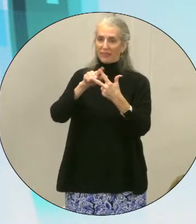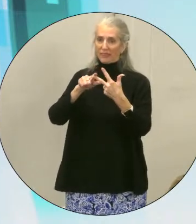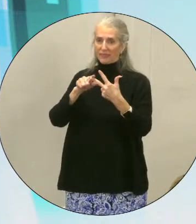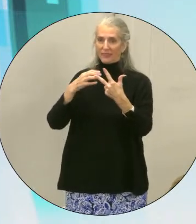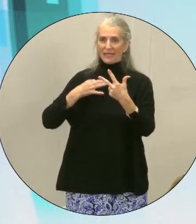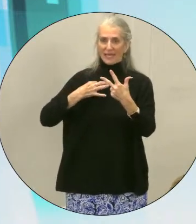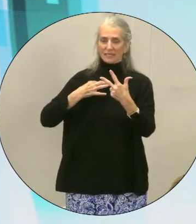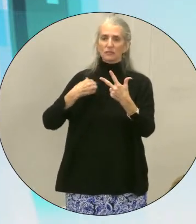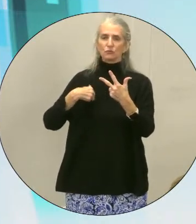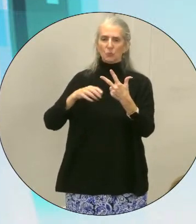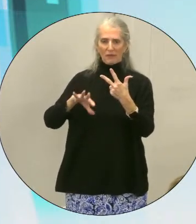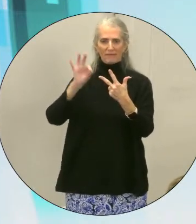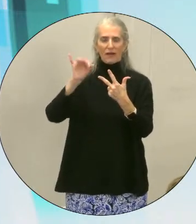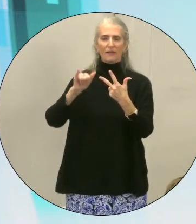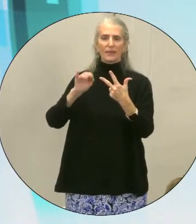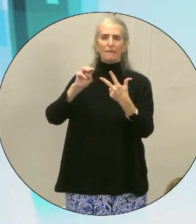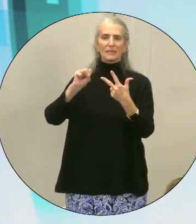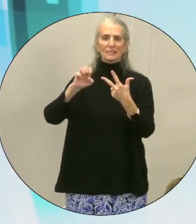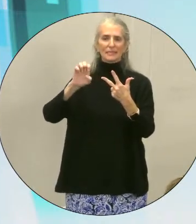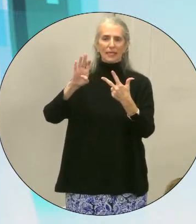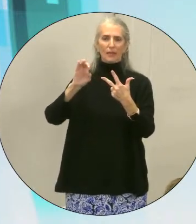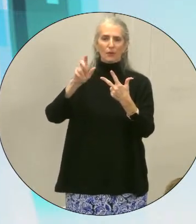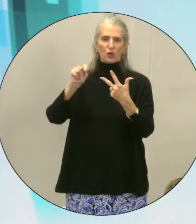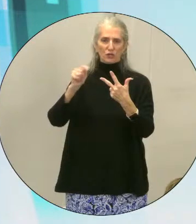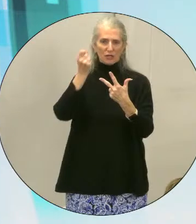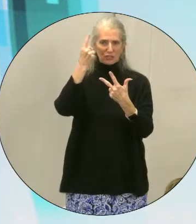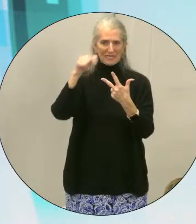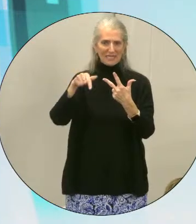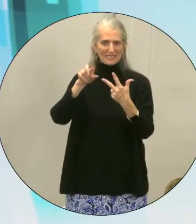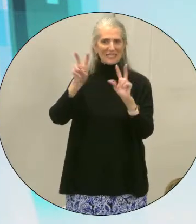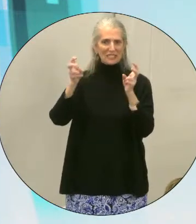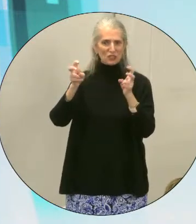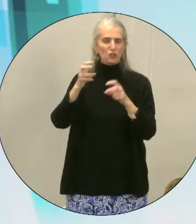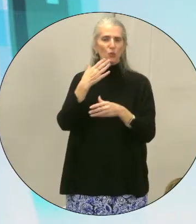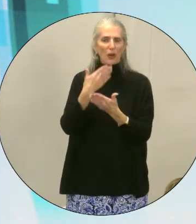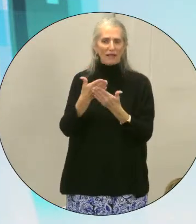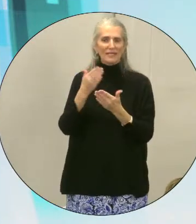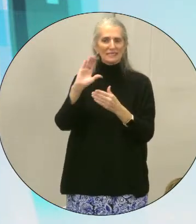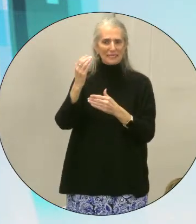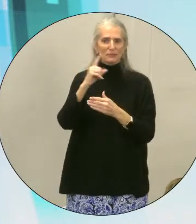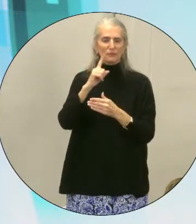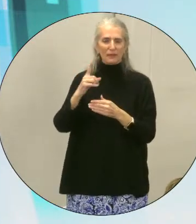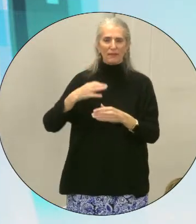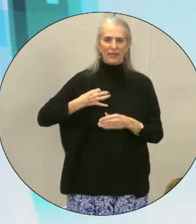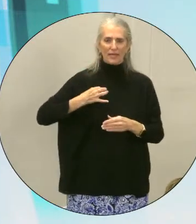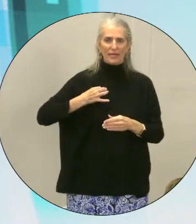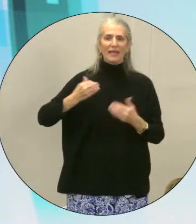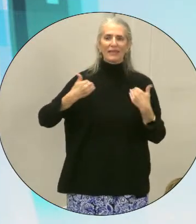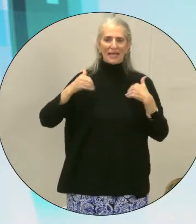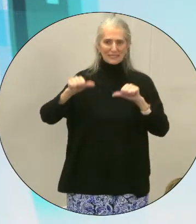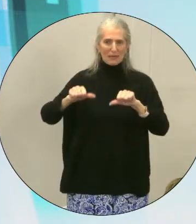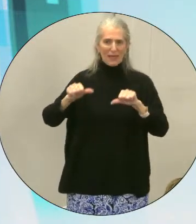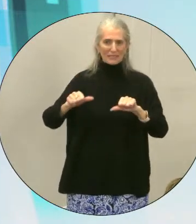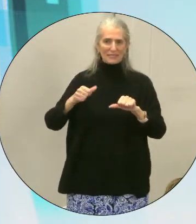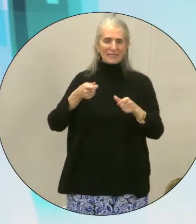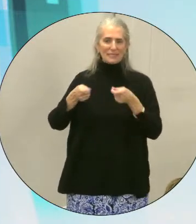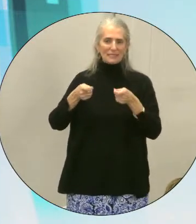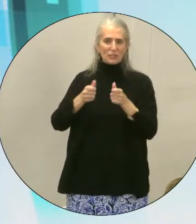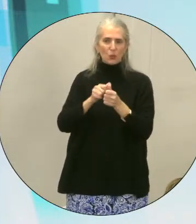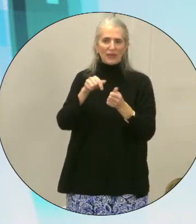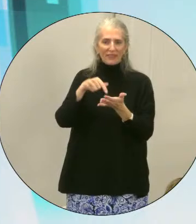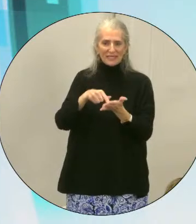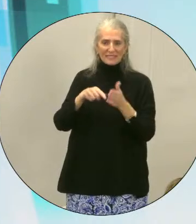Ms. Ebert understands this issue well and seems to be the candidate who has the capacity to deal with this issue and provide